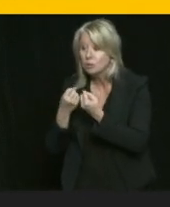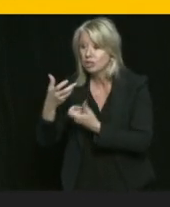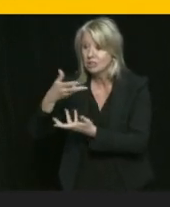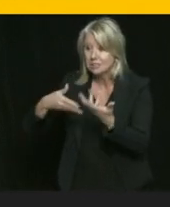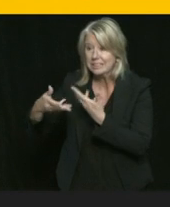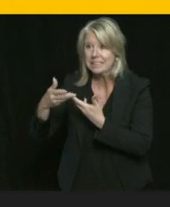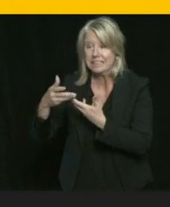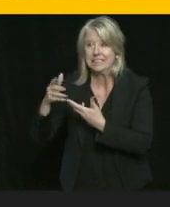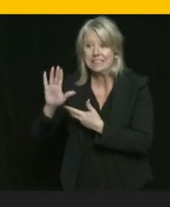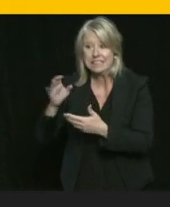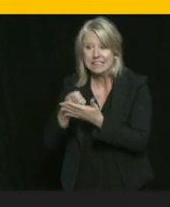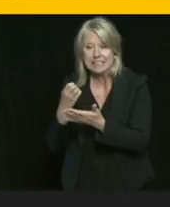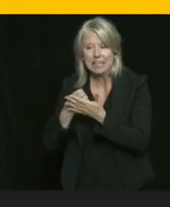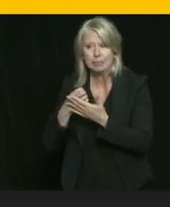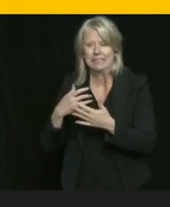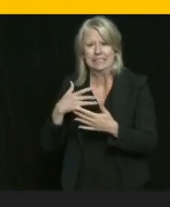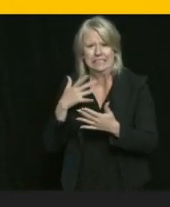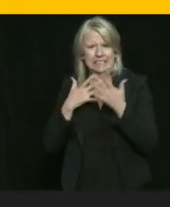being stretched,